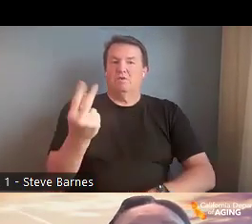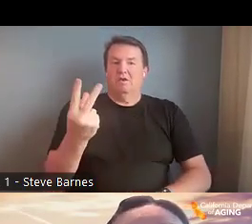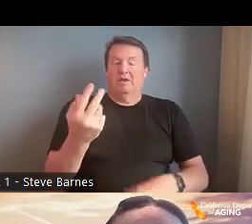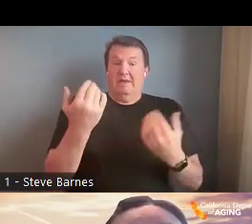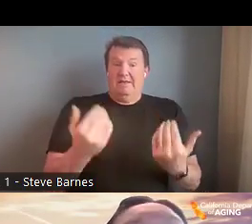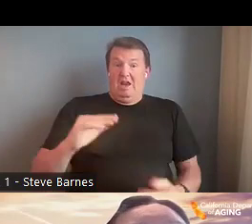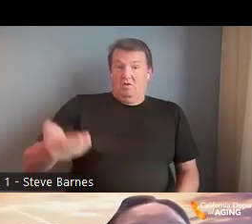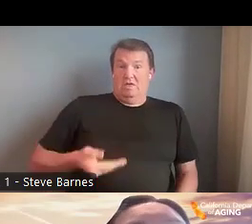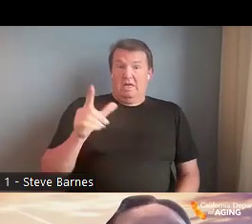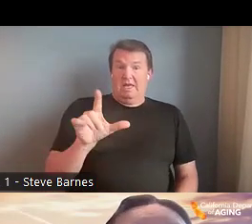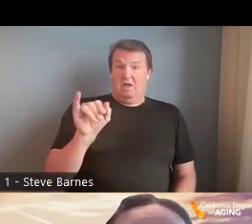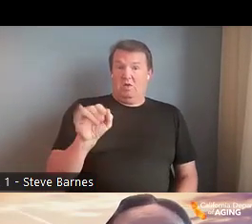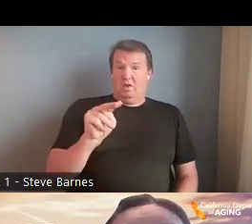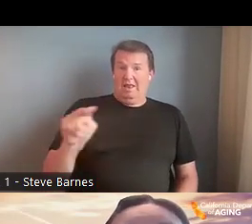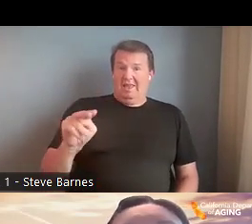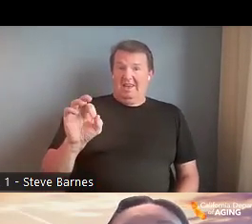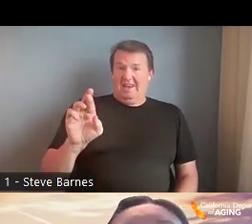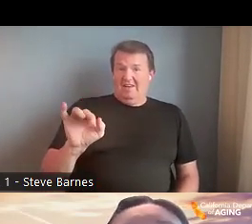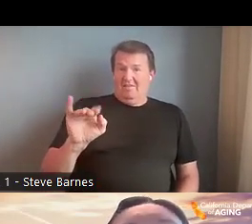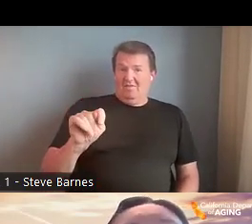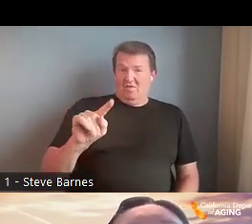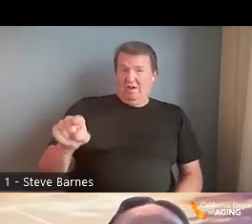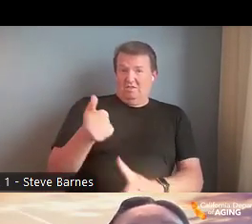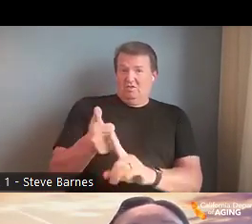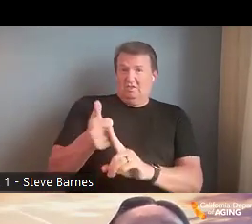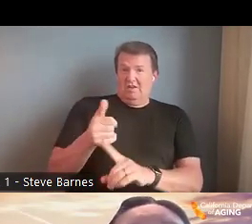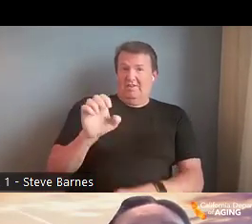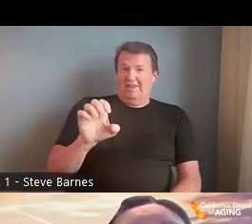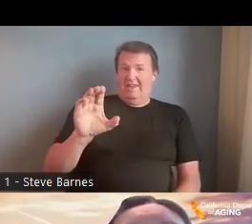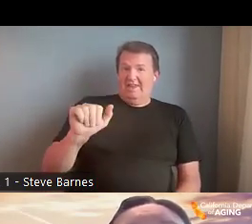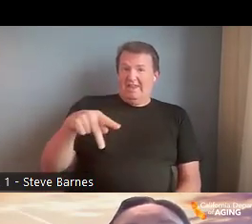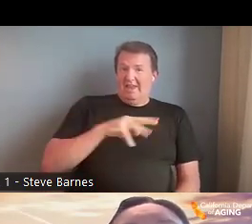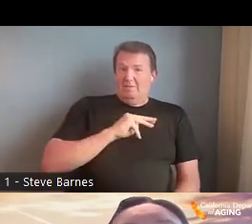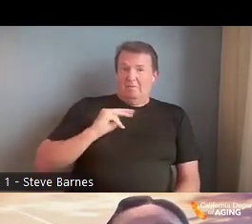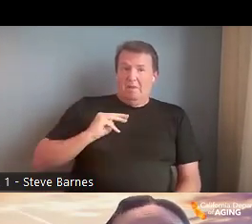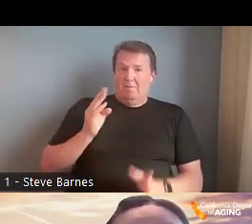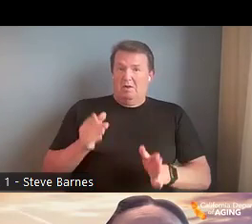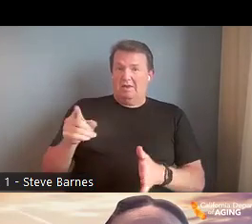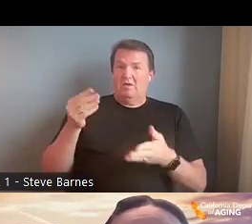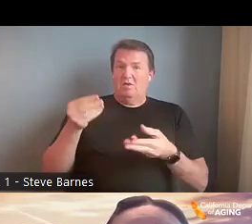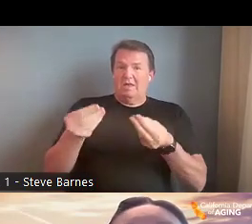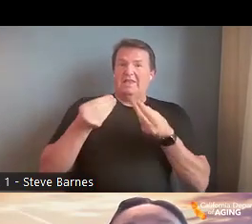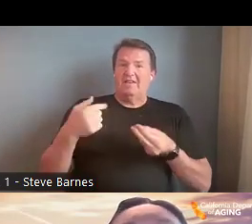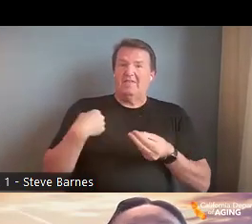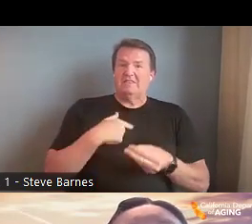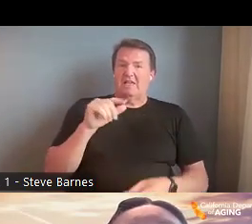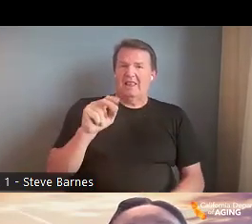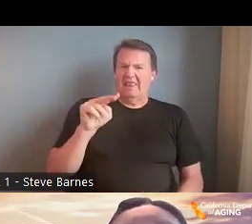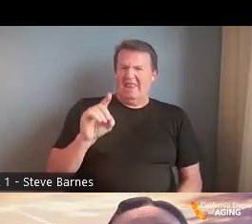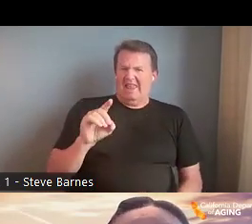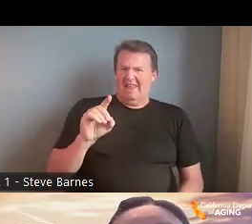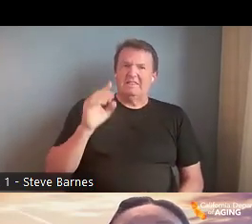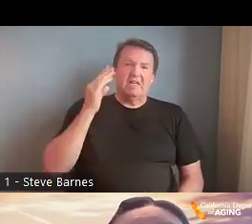is an EACAD member, to provide us with a land acknowledgement before we start the meeting. So Lynn